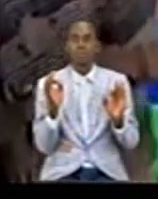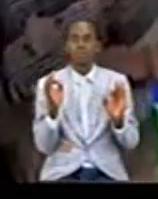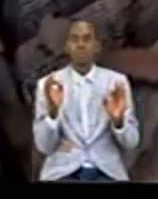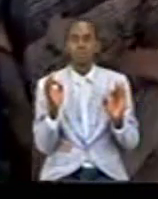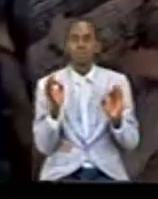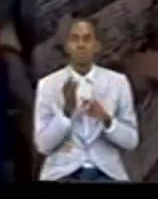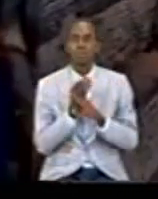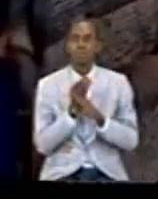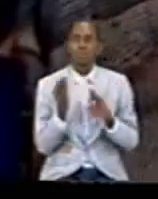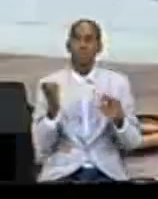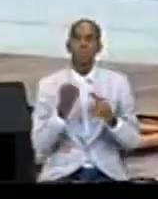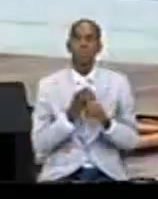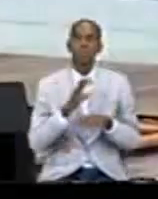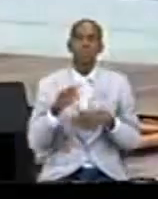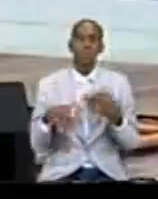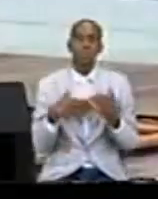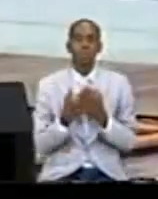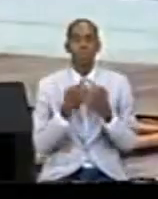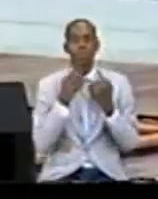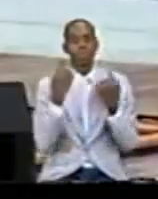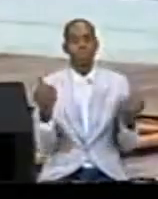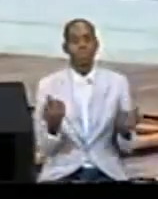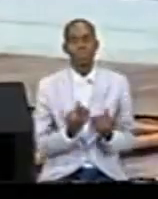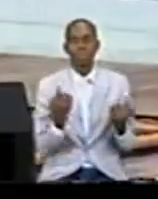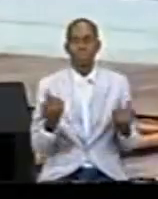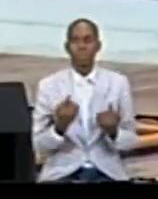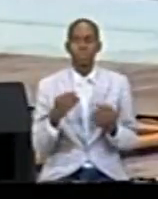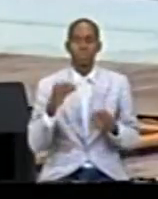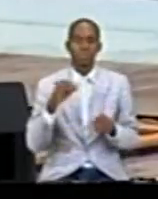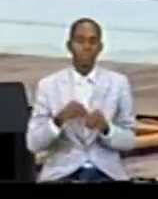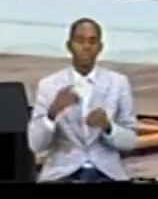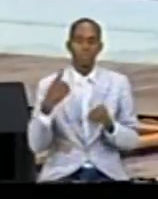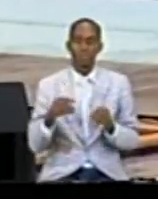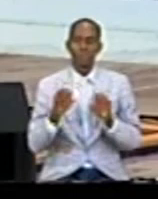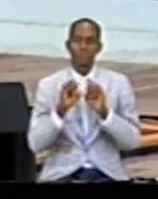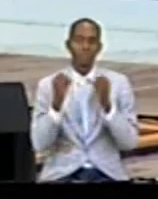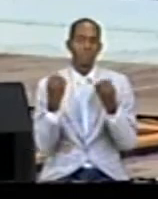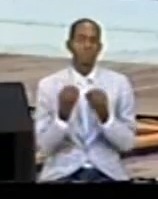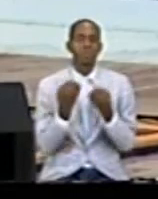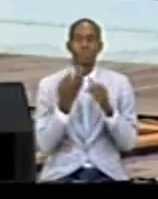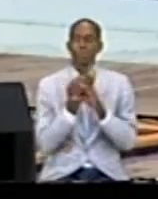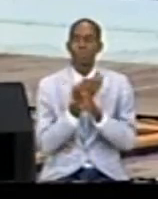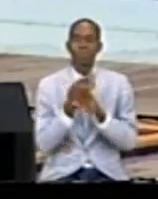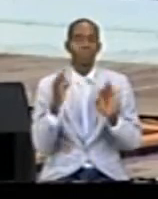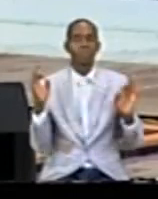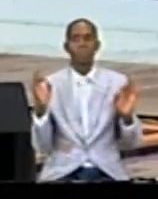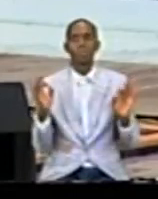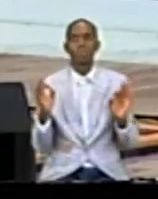Free from all the sins of society. Free.